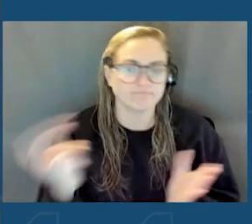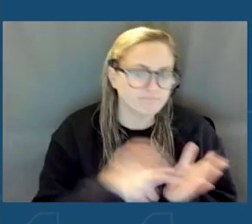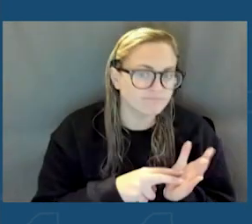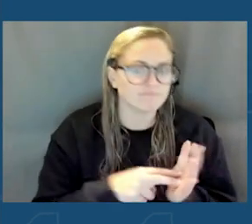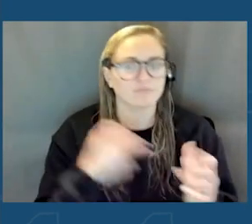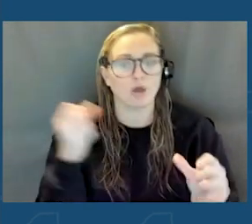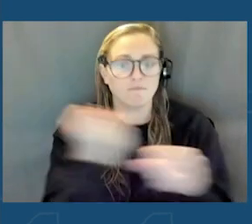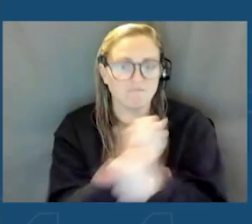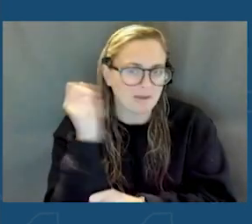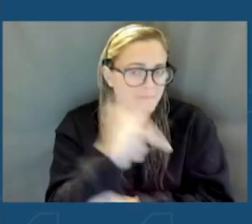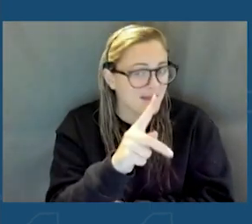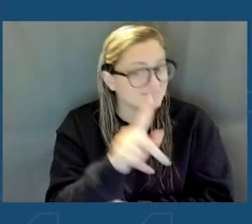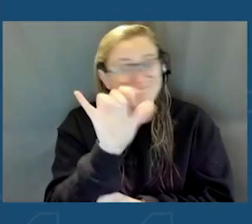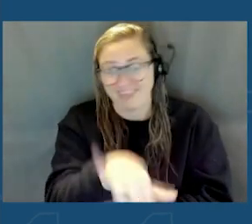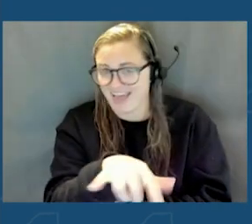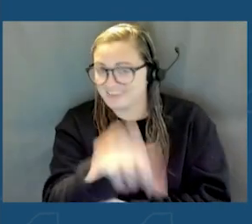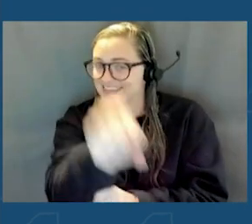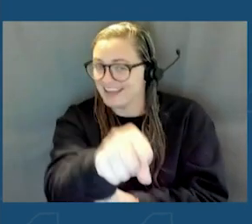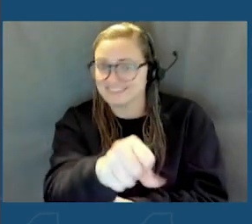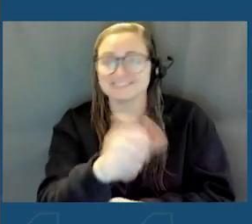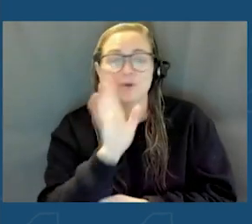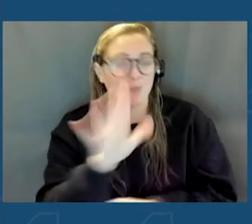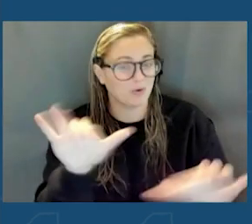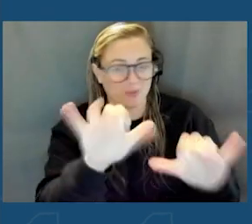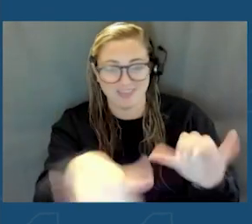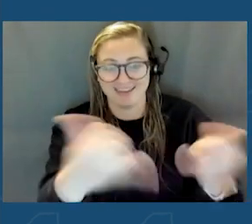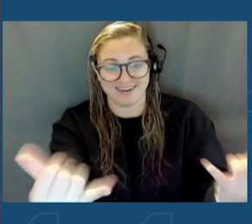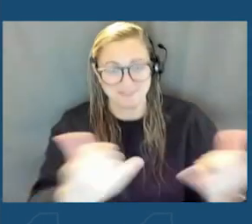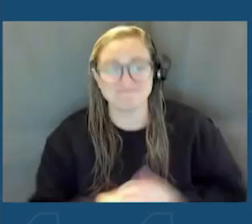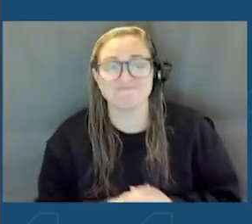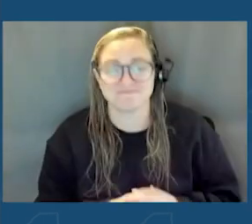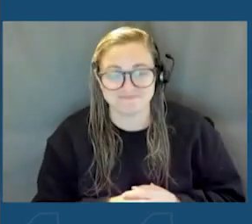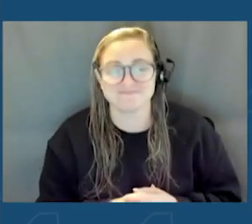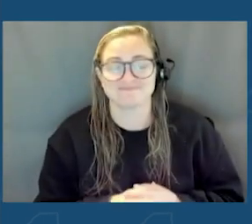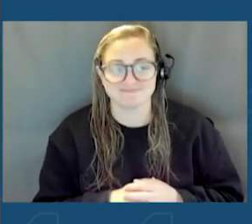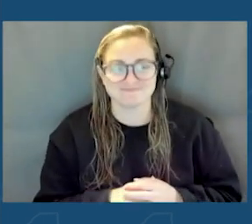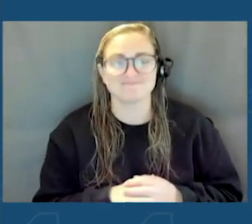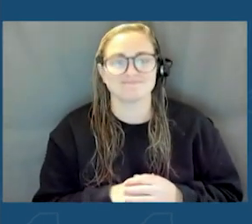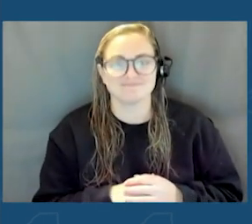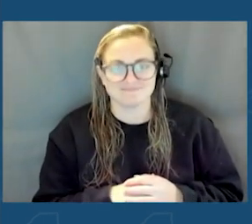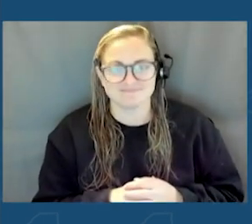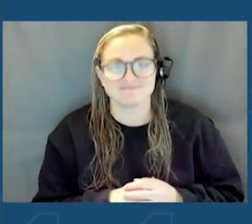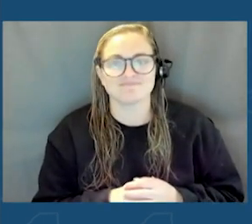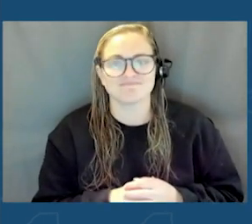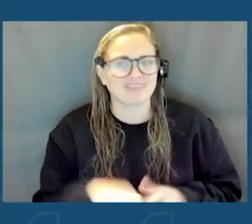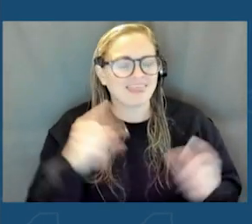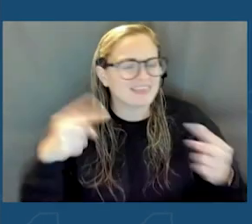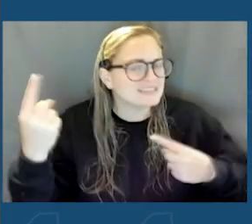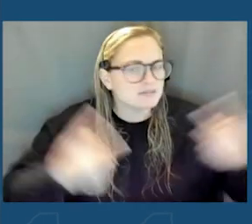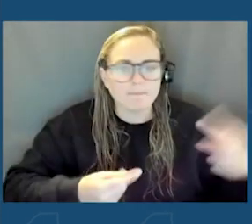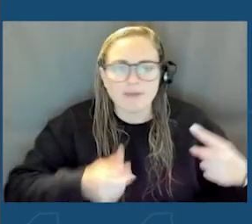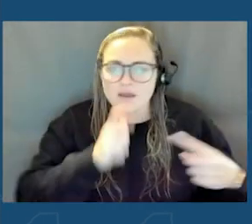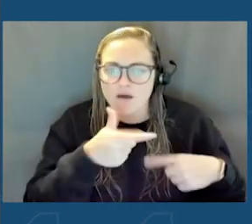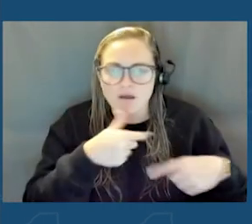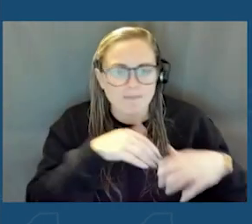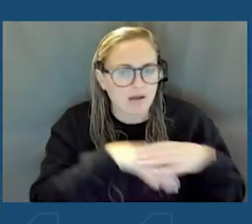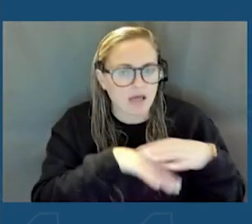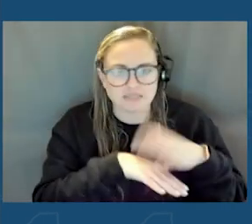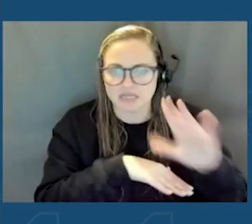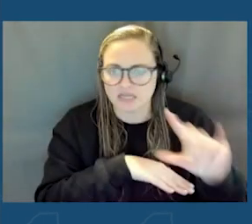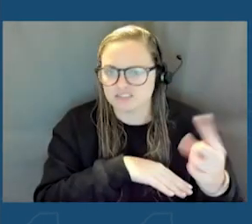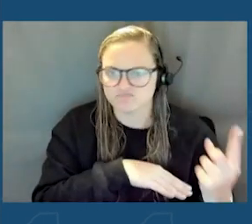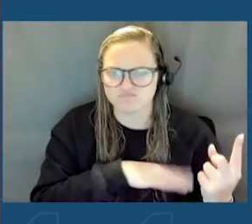That is what we're doing. But make no mistake, this debate is not just about access,